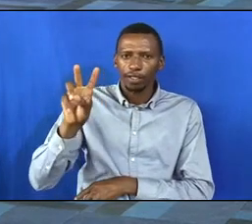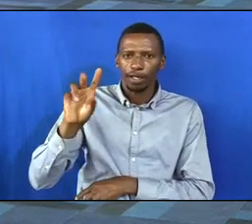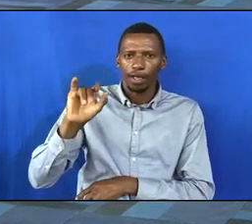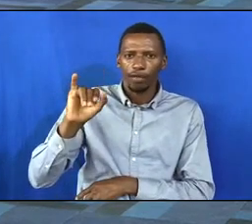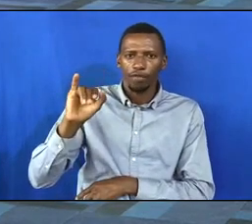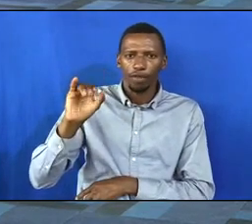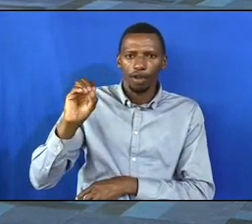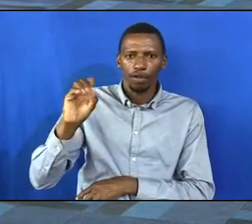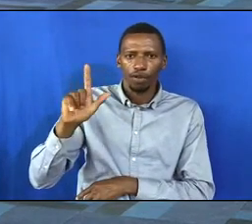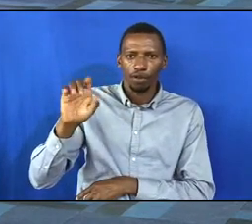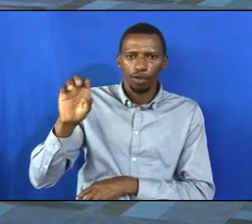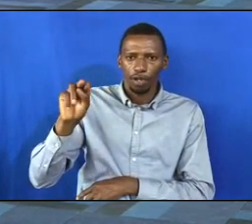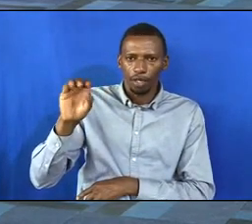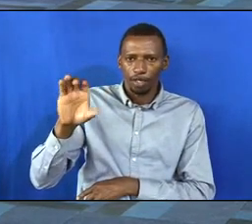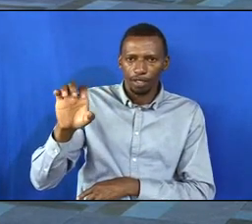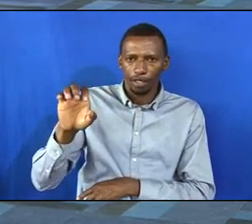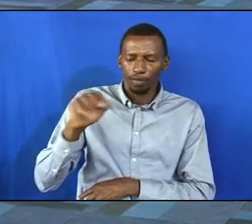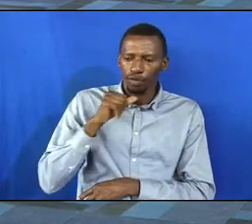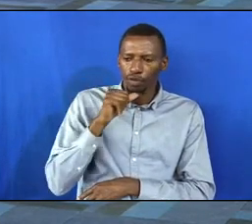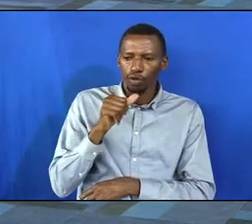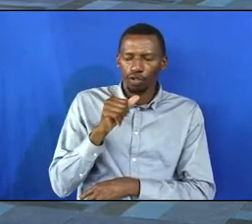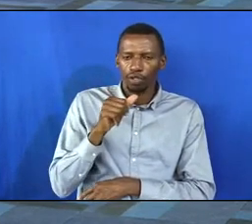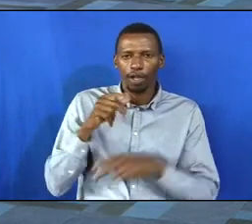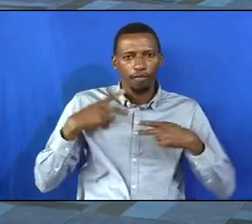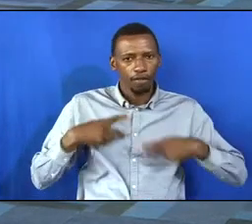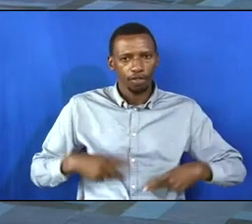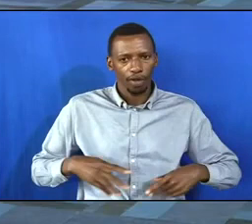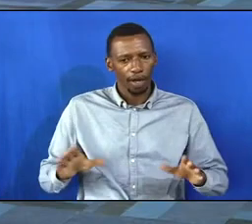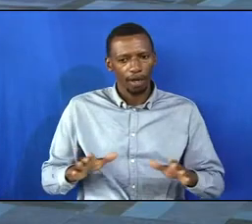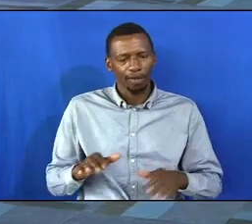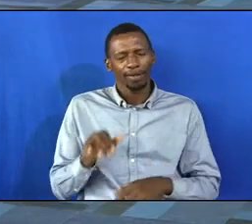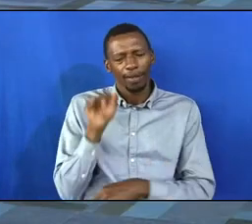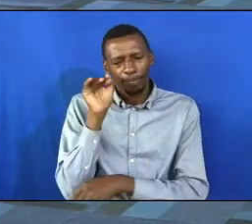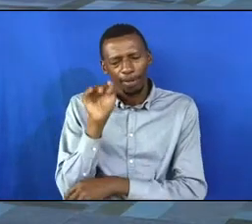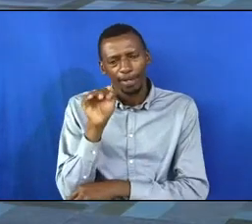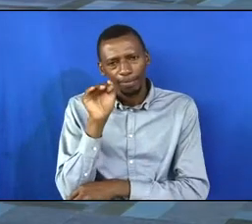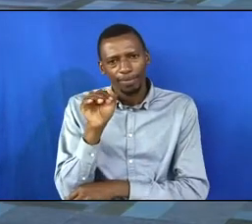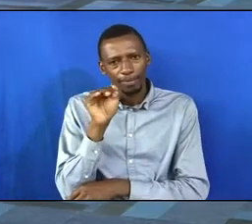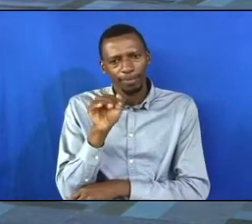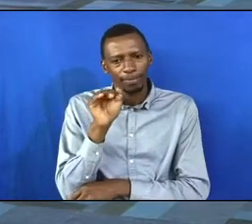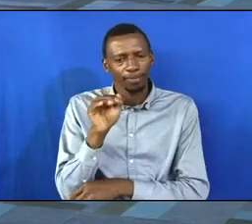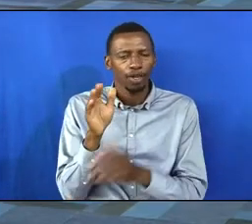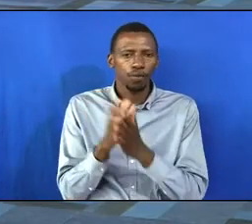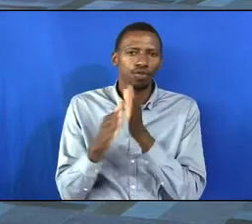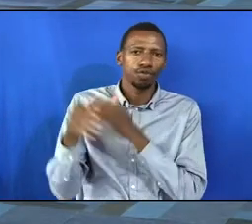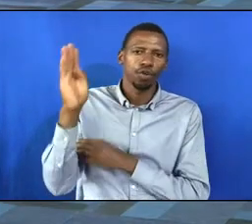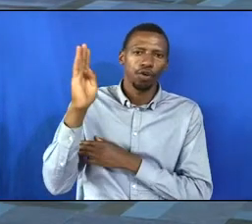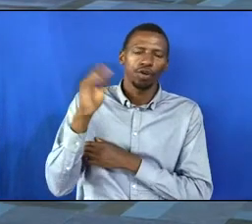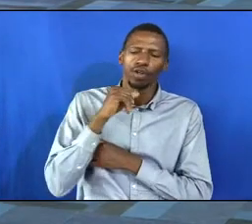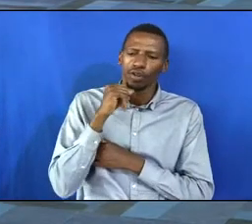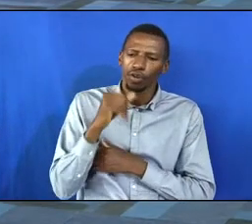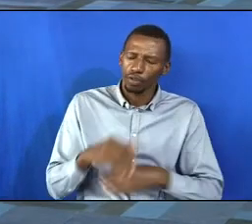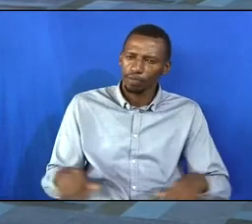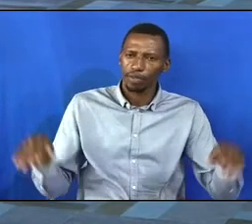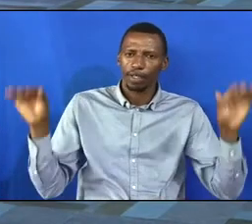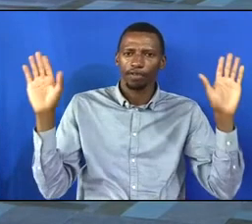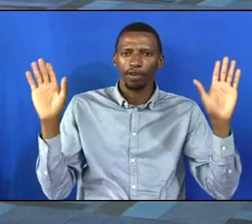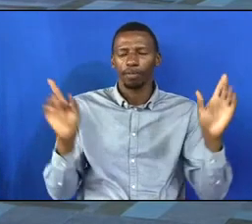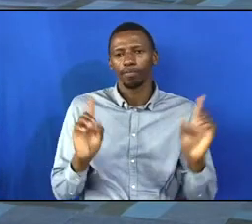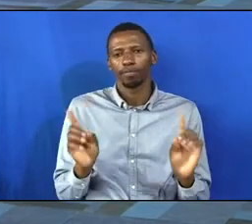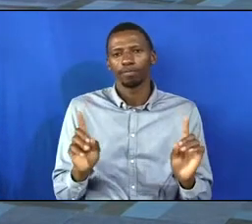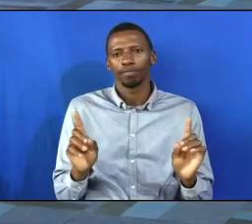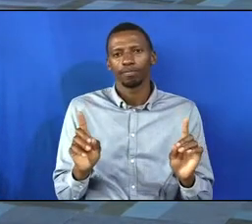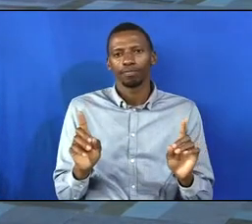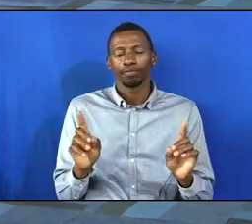with the pleading with God, not giving up. So in a way, when